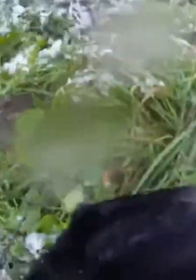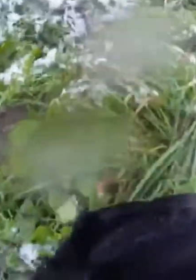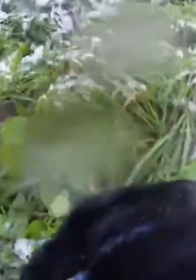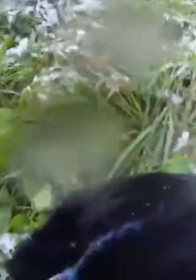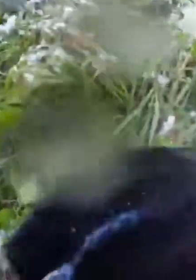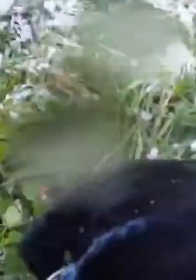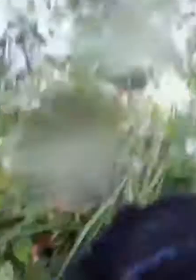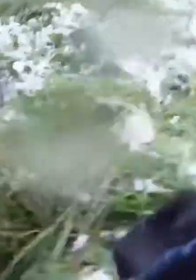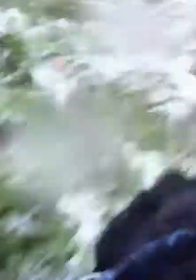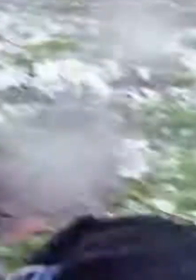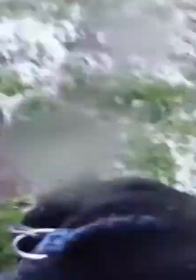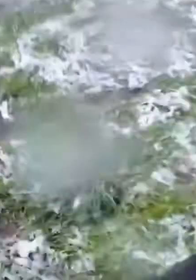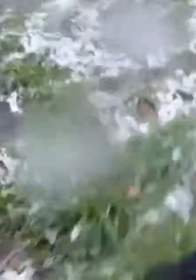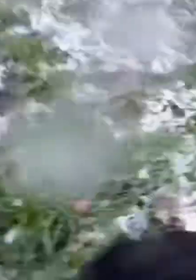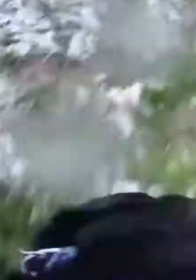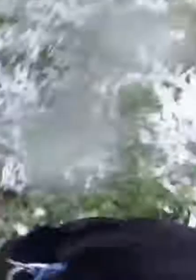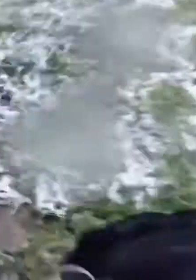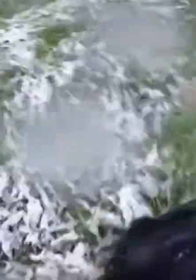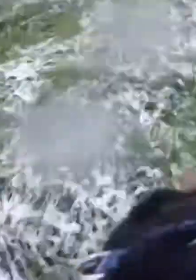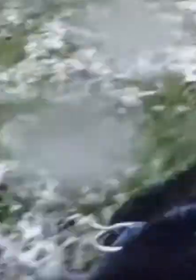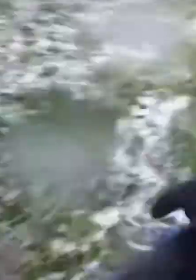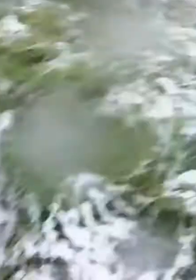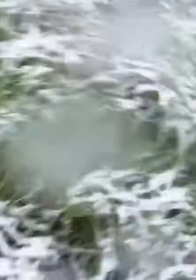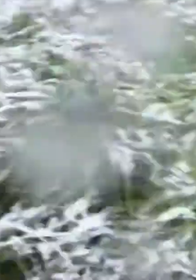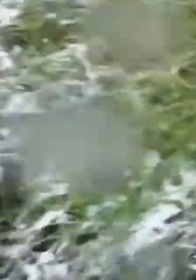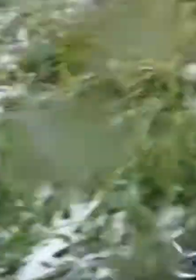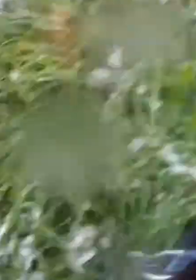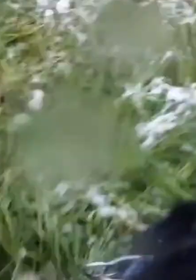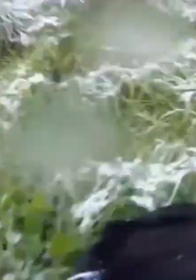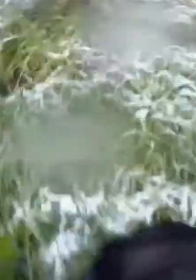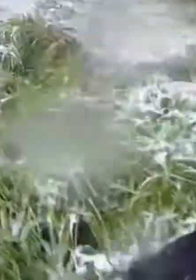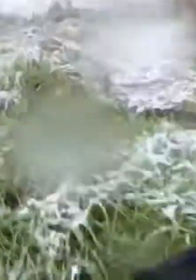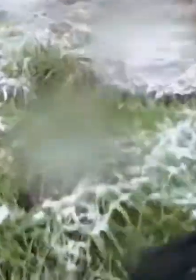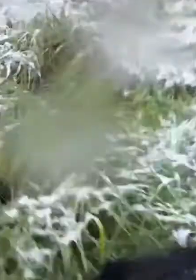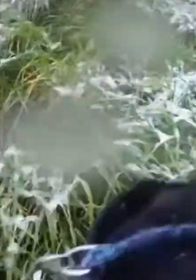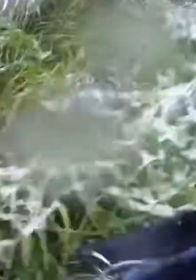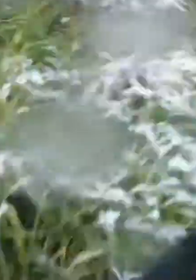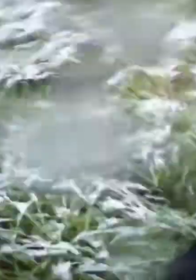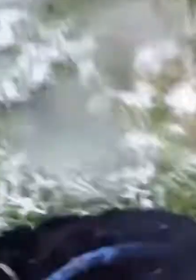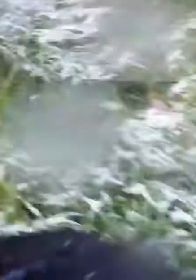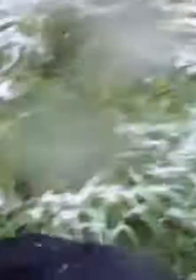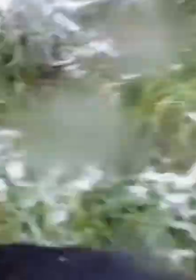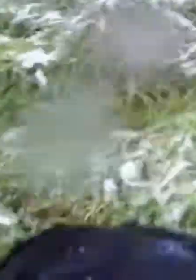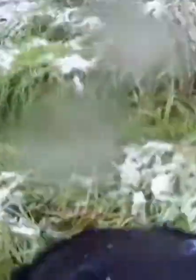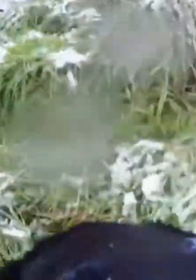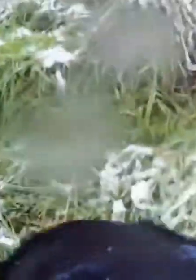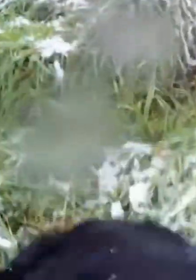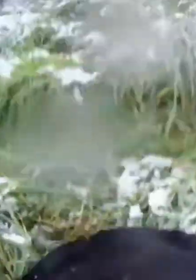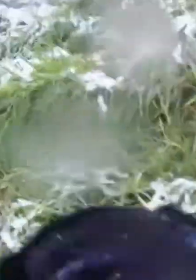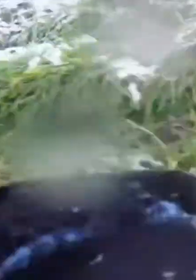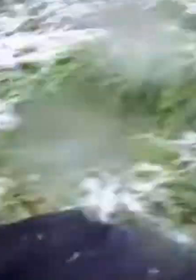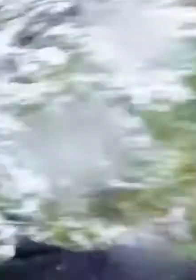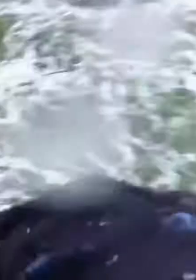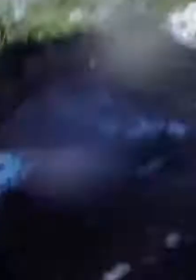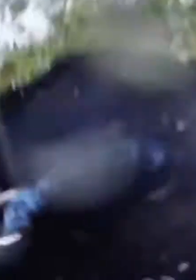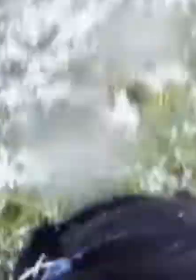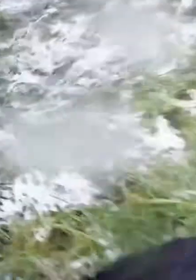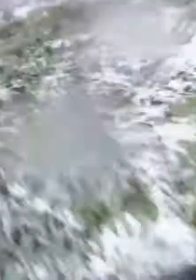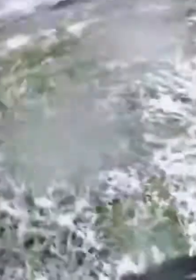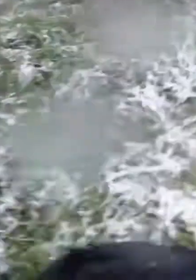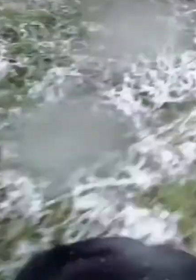Let's have what does it smell like? Don't lick it. Am I licking it now? See